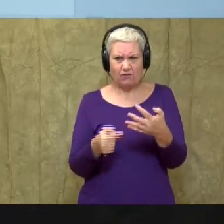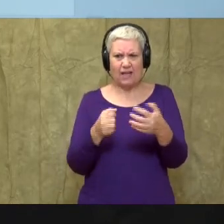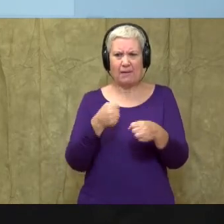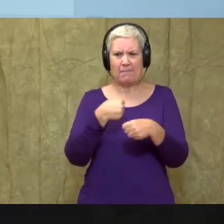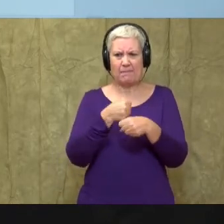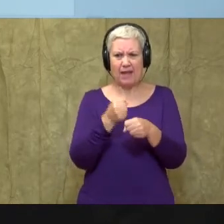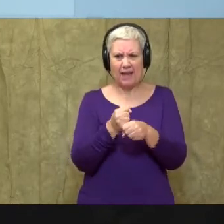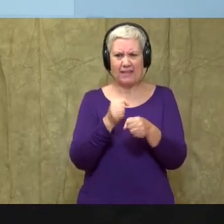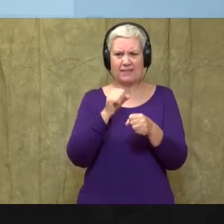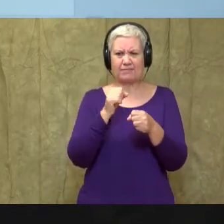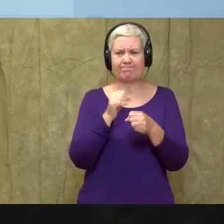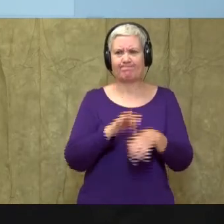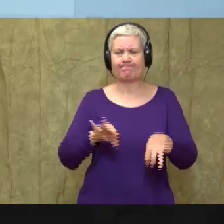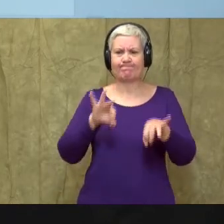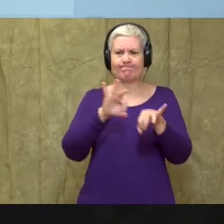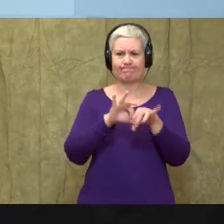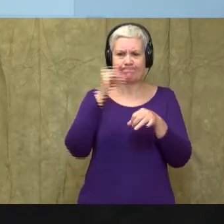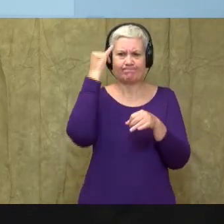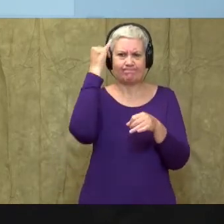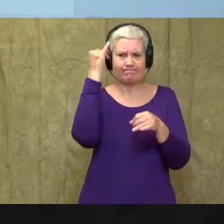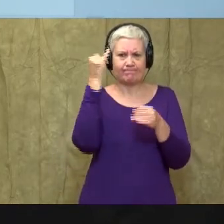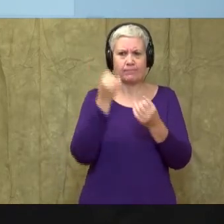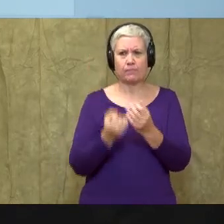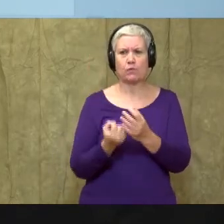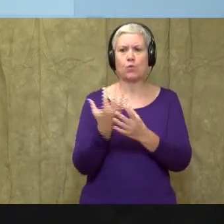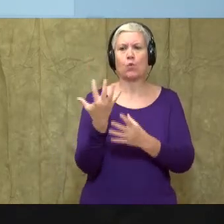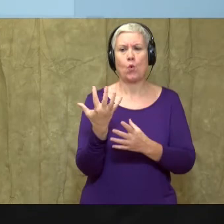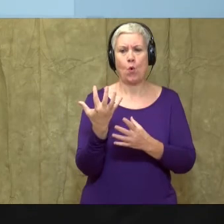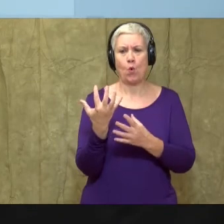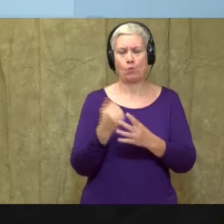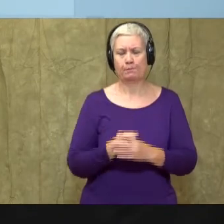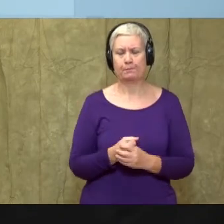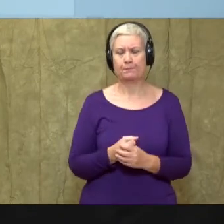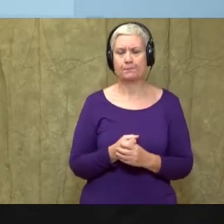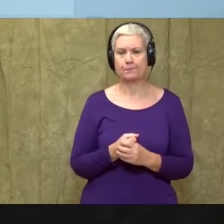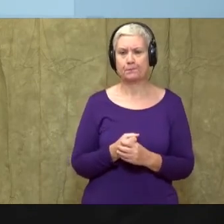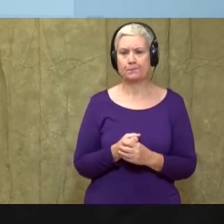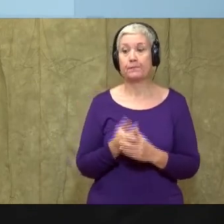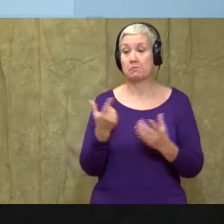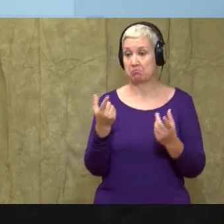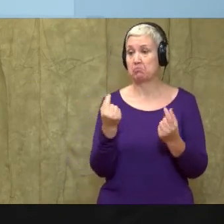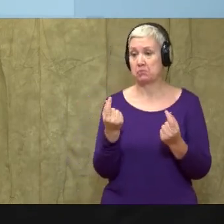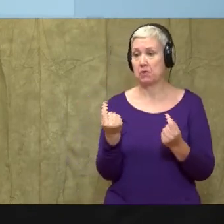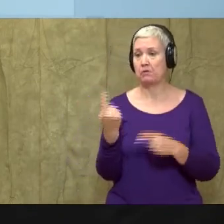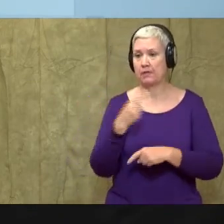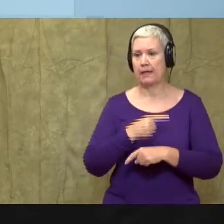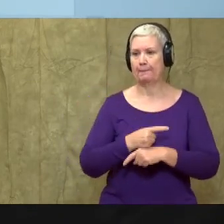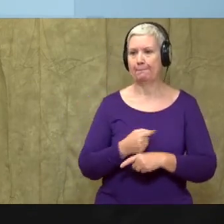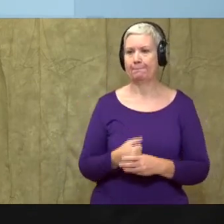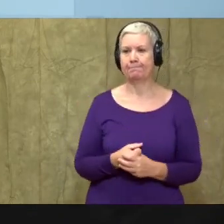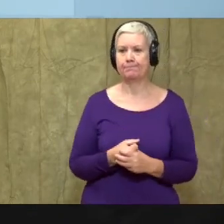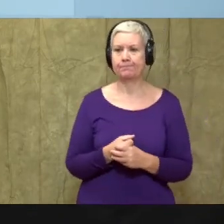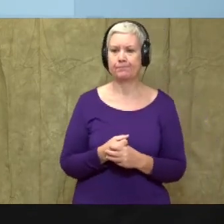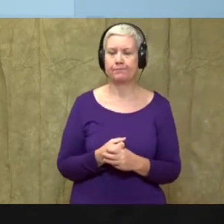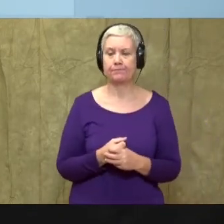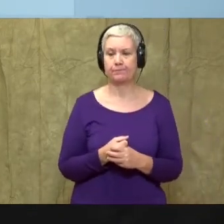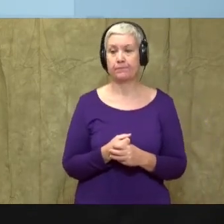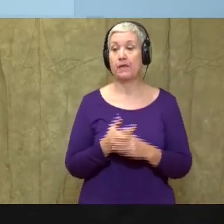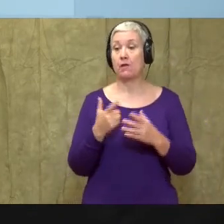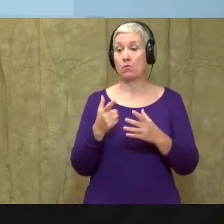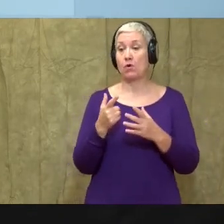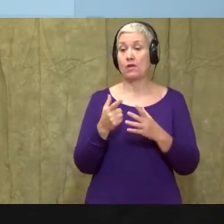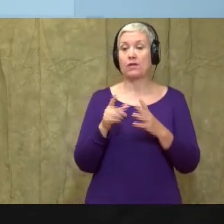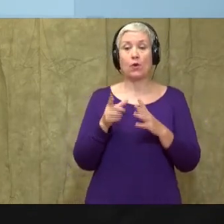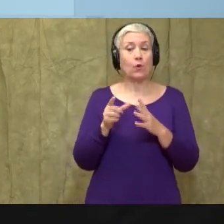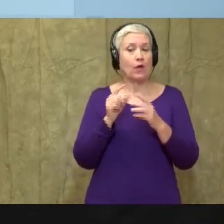idea grow throughout a larger text. Okay, so that's what we're going to be looking at today. I want to do just a quick review